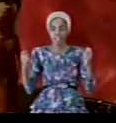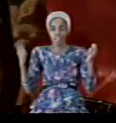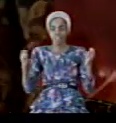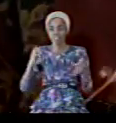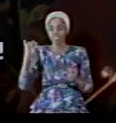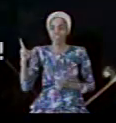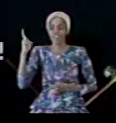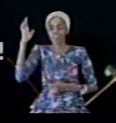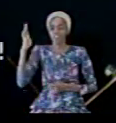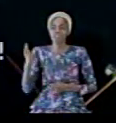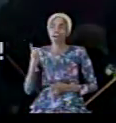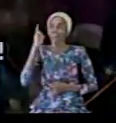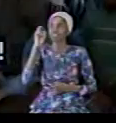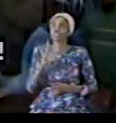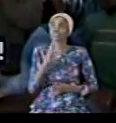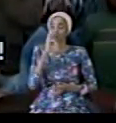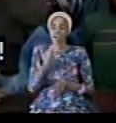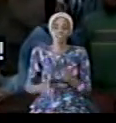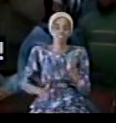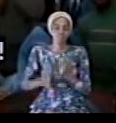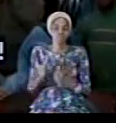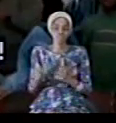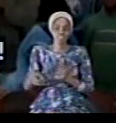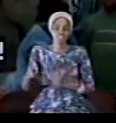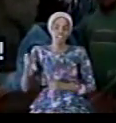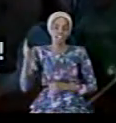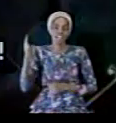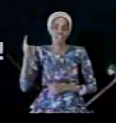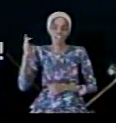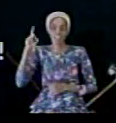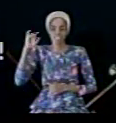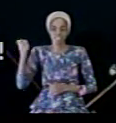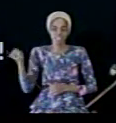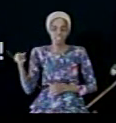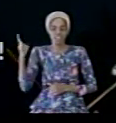Hallelujah. Jehovah, you are the most high.